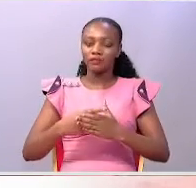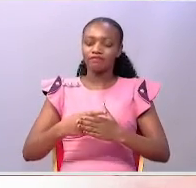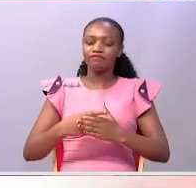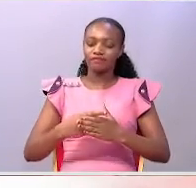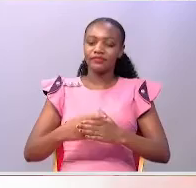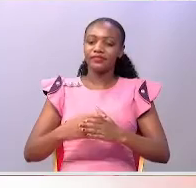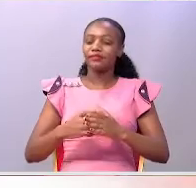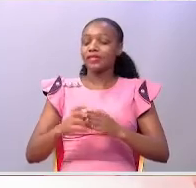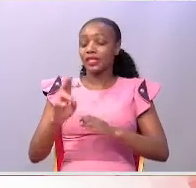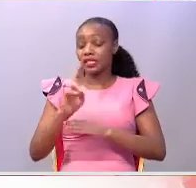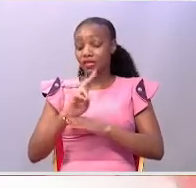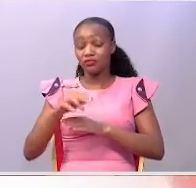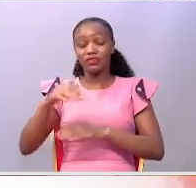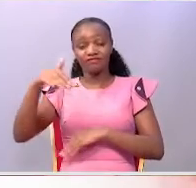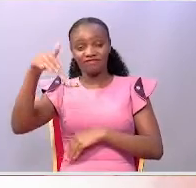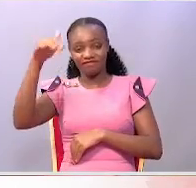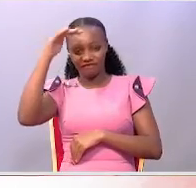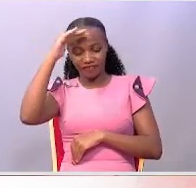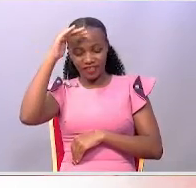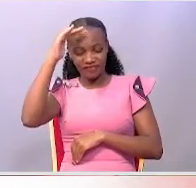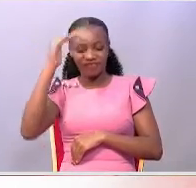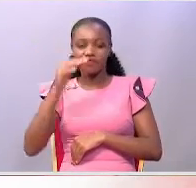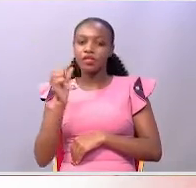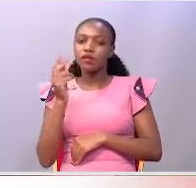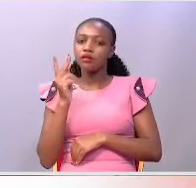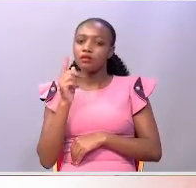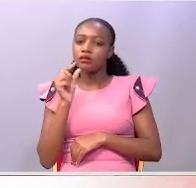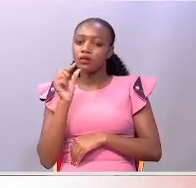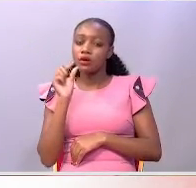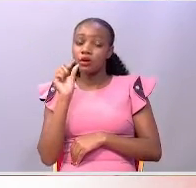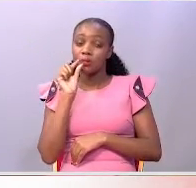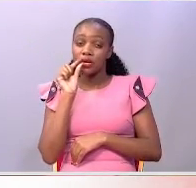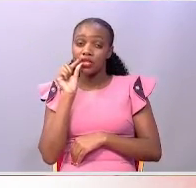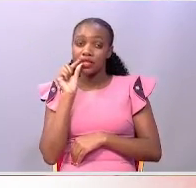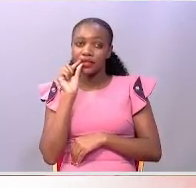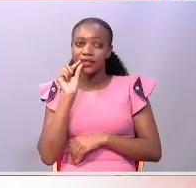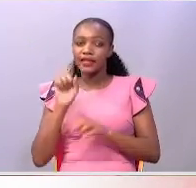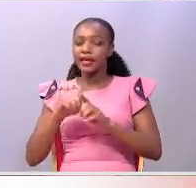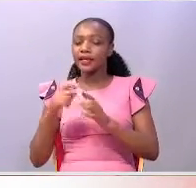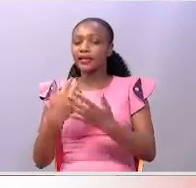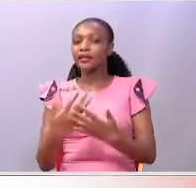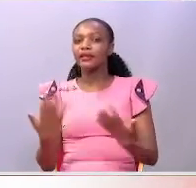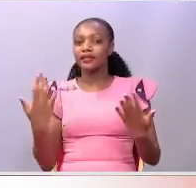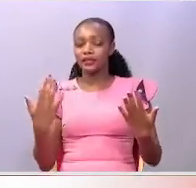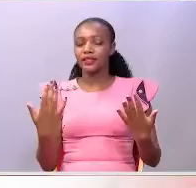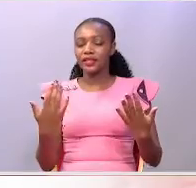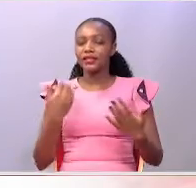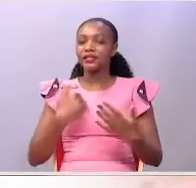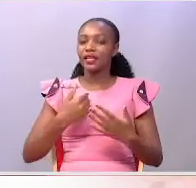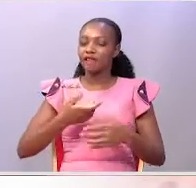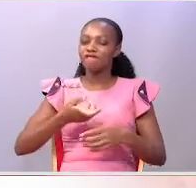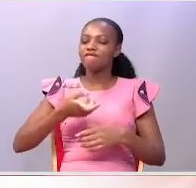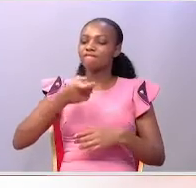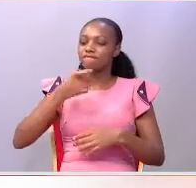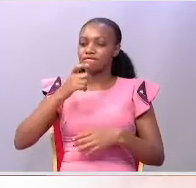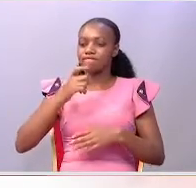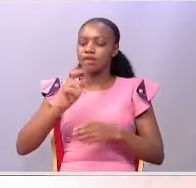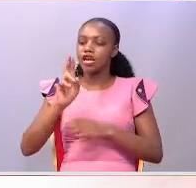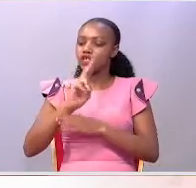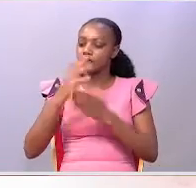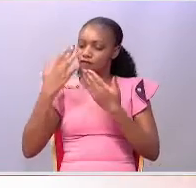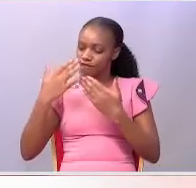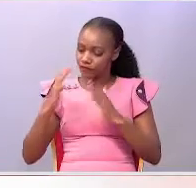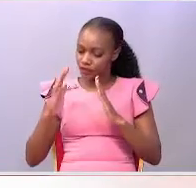wasa kwa drugs. But bangi sikuwa ikatumia vile. Pombe ndilikuwa nakunywa sana. Nikarudi kuanza kulala